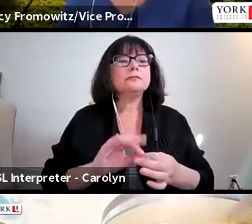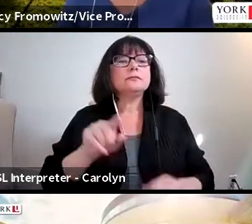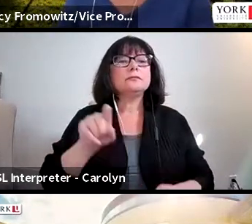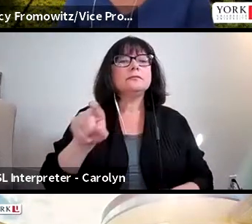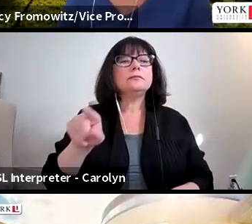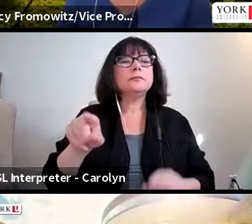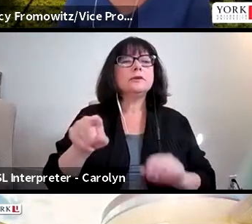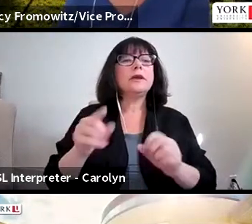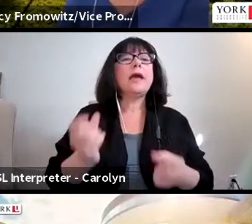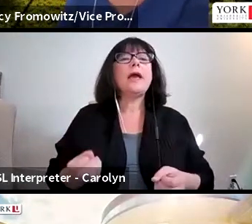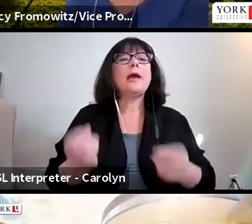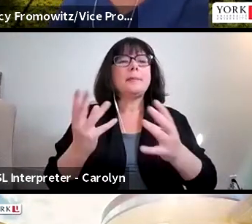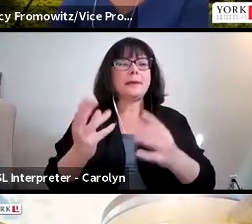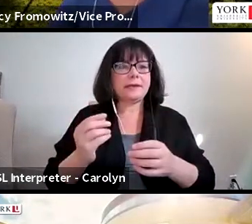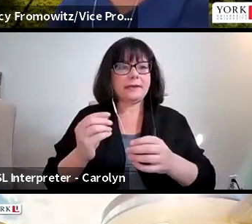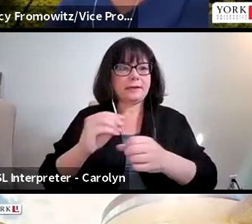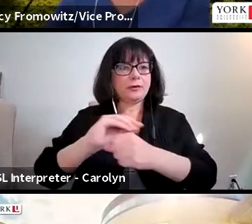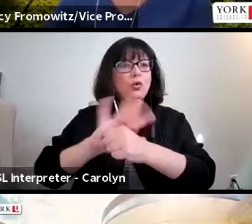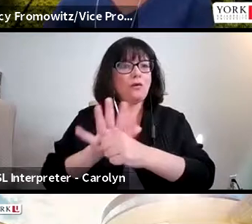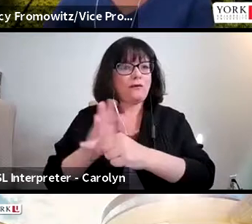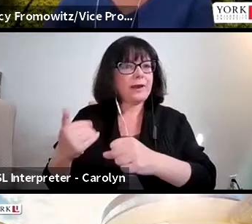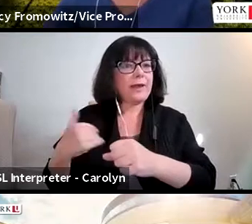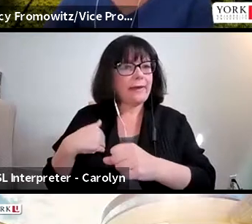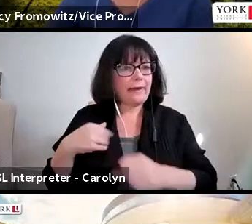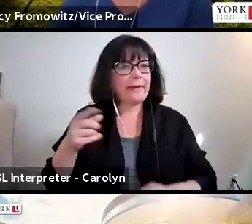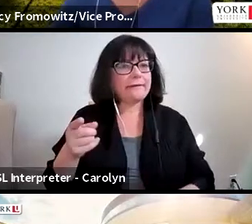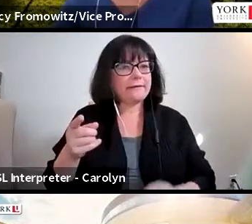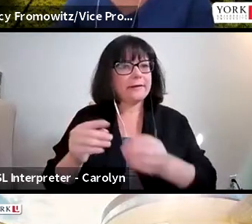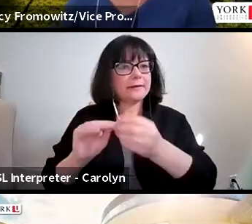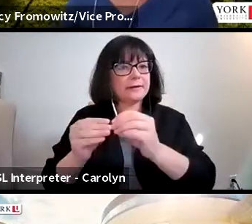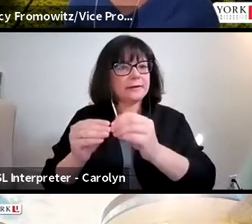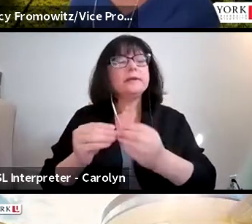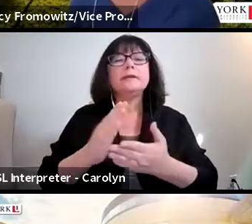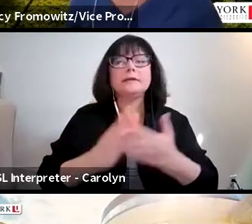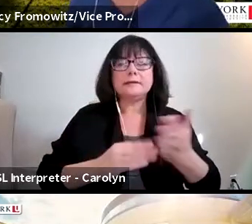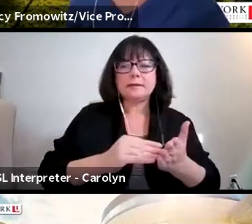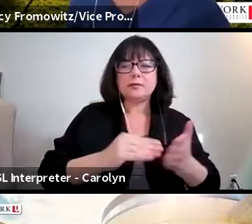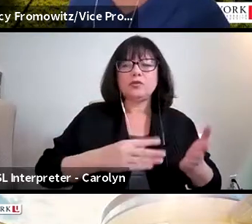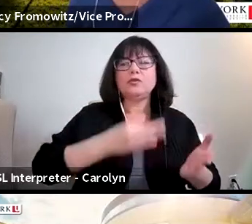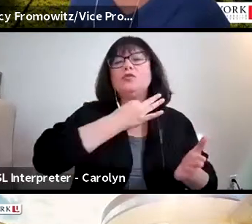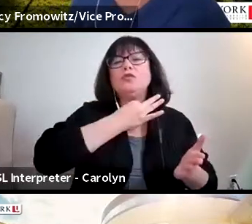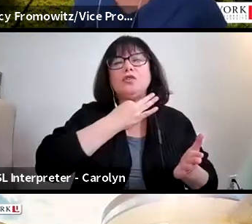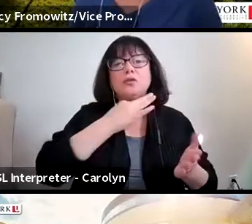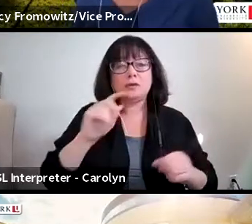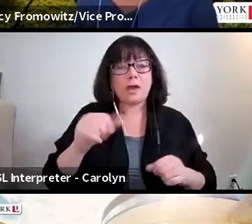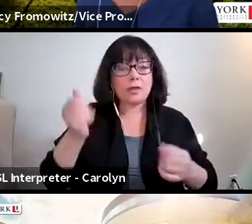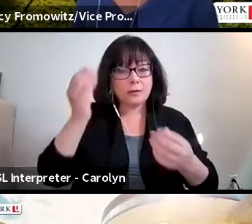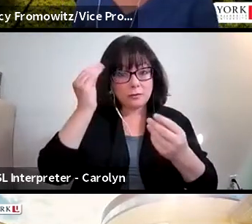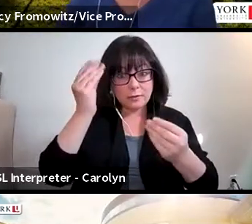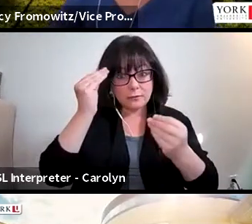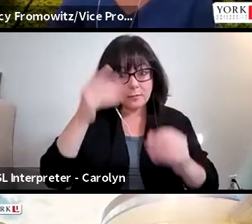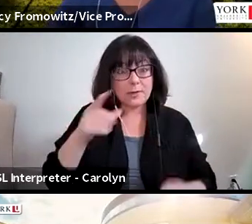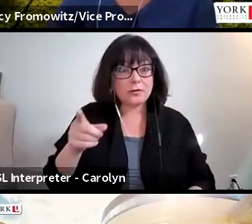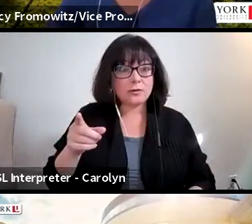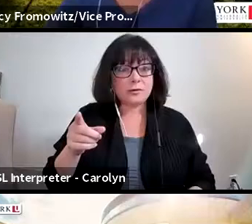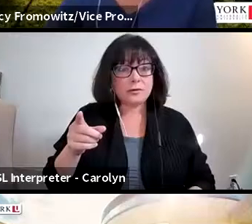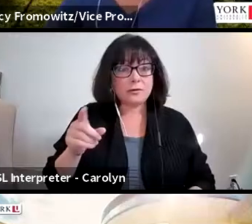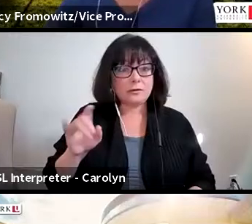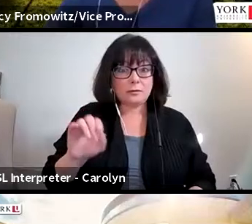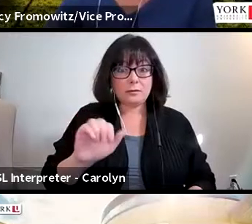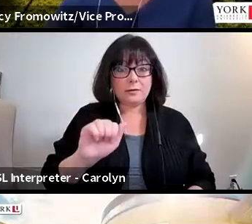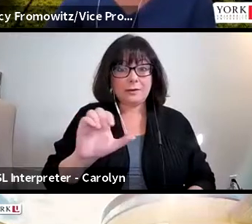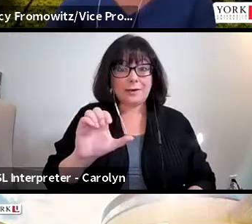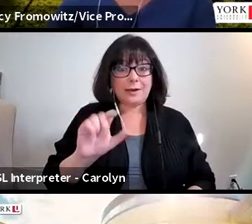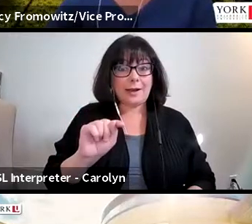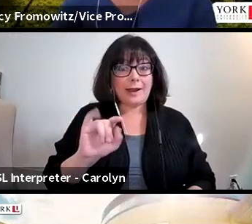website. Participants are looking for some additional details about those cases, whether that is the total active cases or